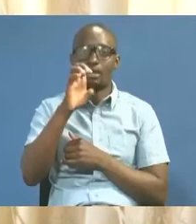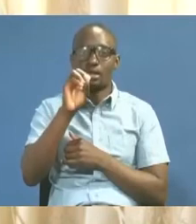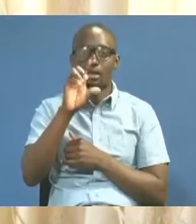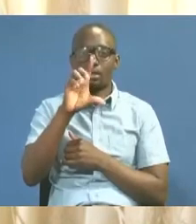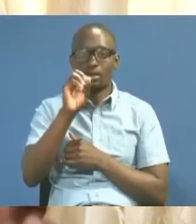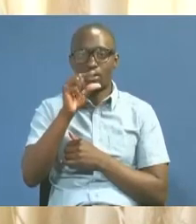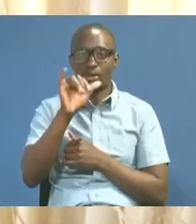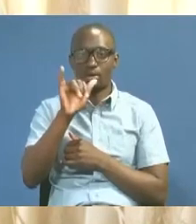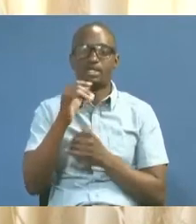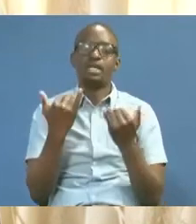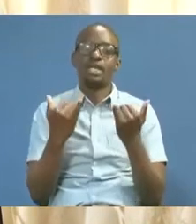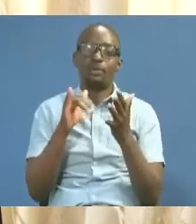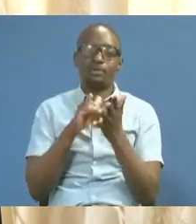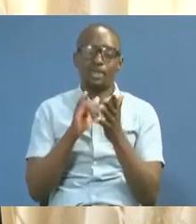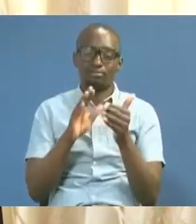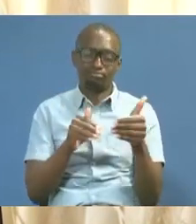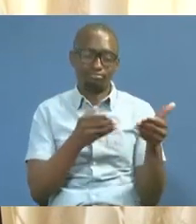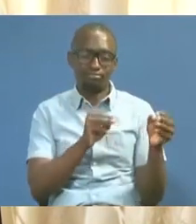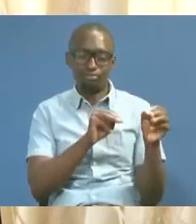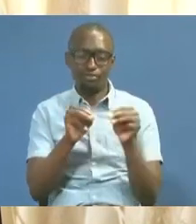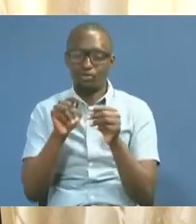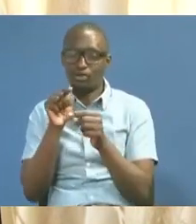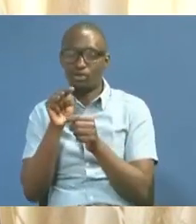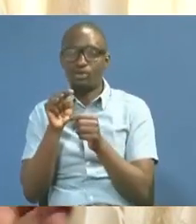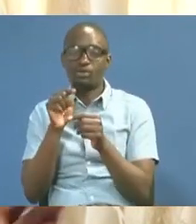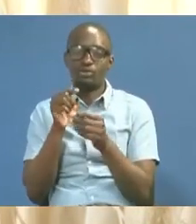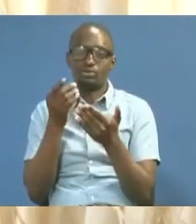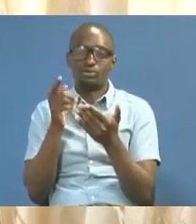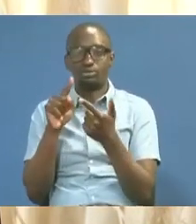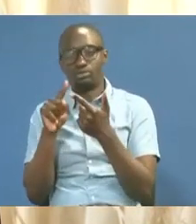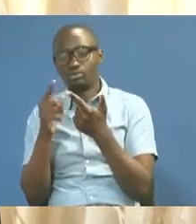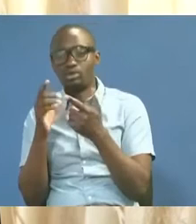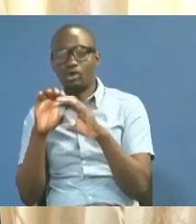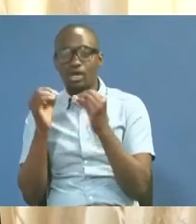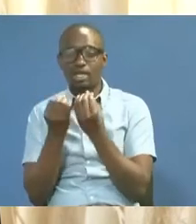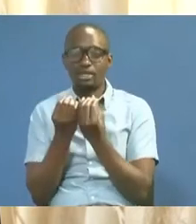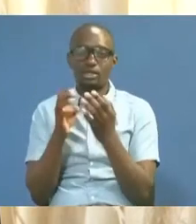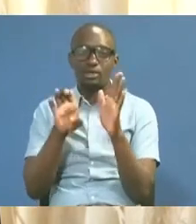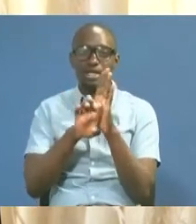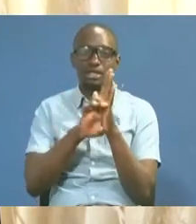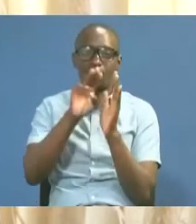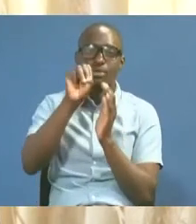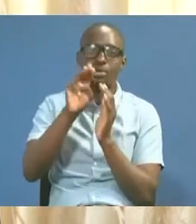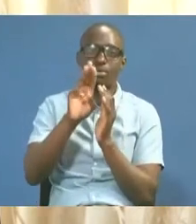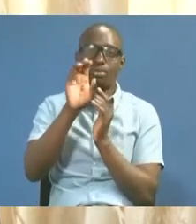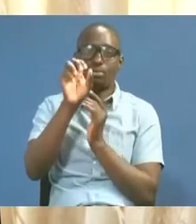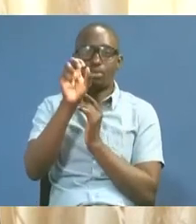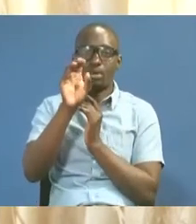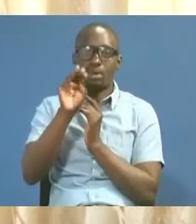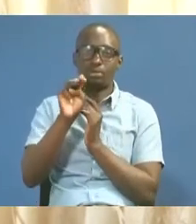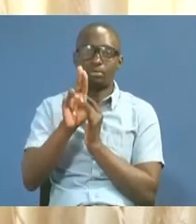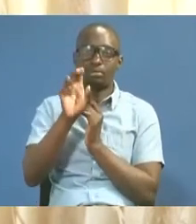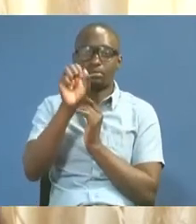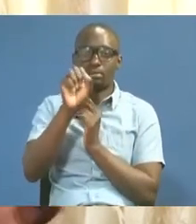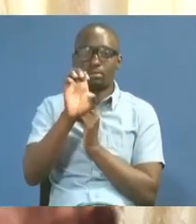course that takes you to organizations like museum. You have prospects to join museum or